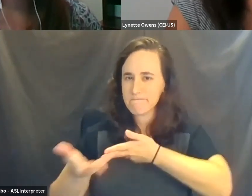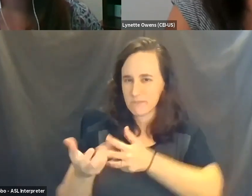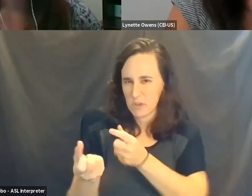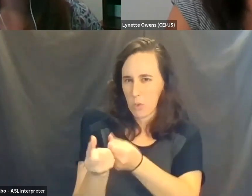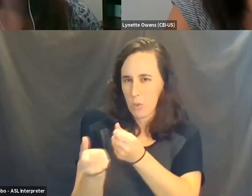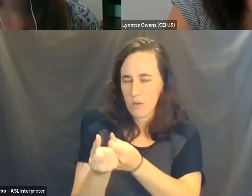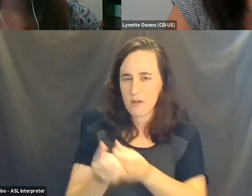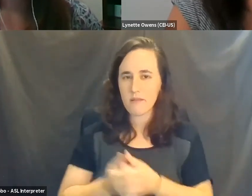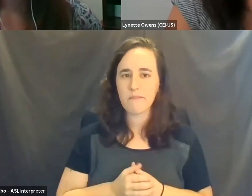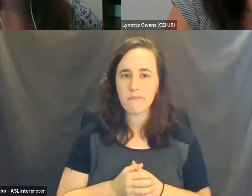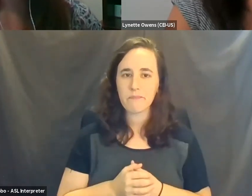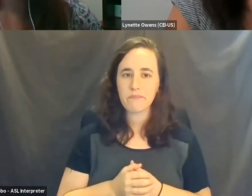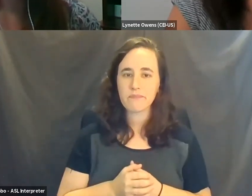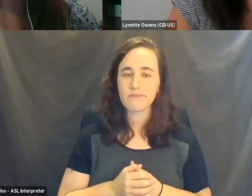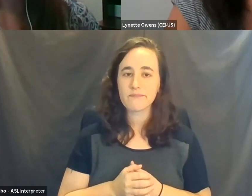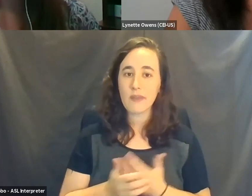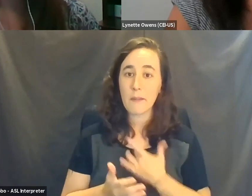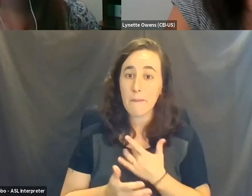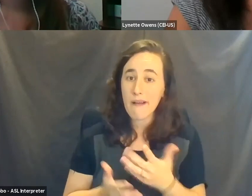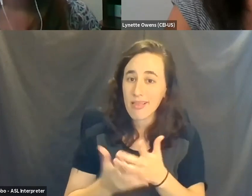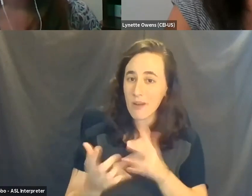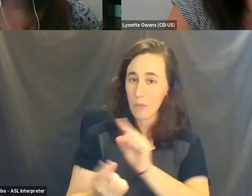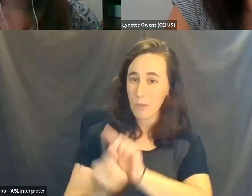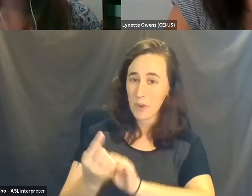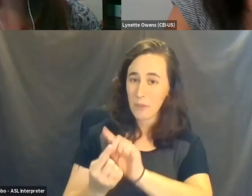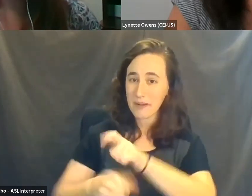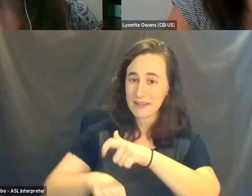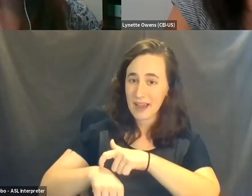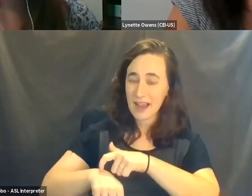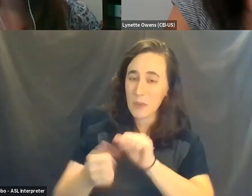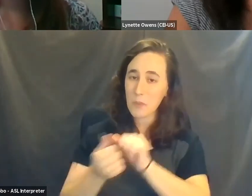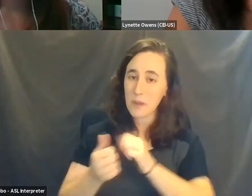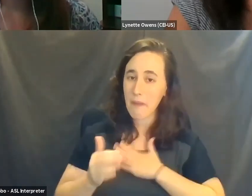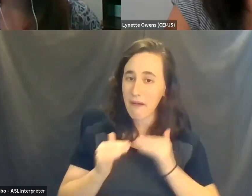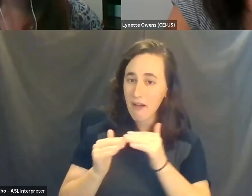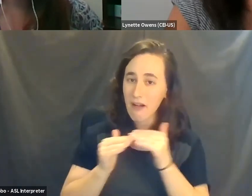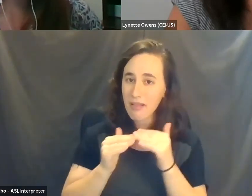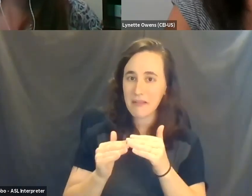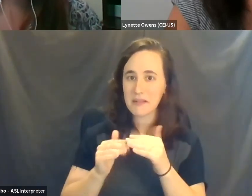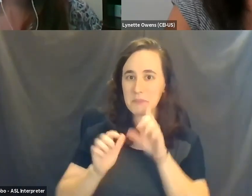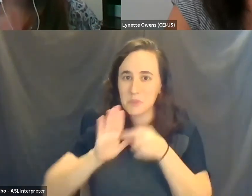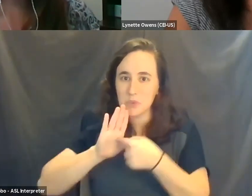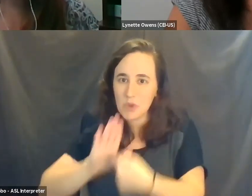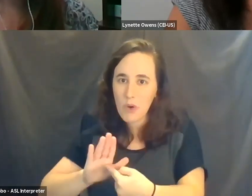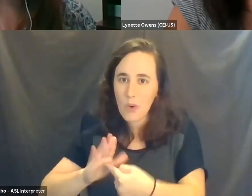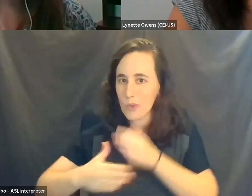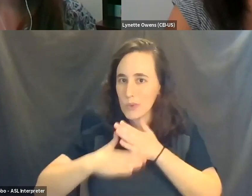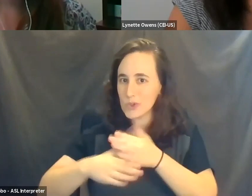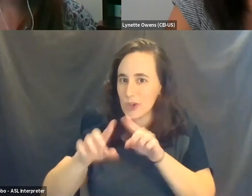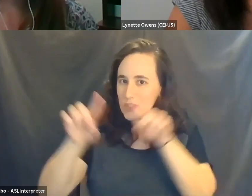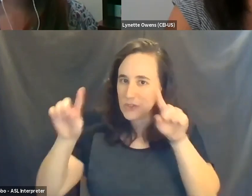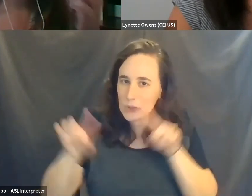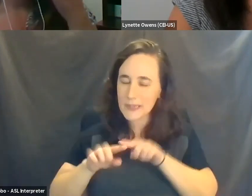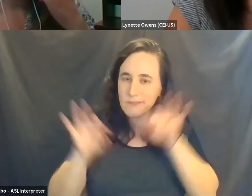I spent a lot of like one-on-one time with colleagues, sharing my screen, them sharing their screen, saying, click on that button,